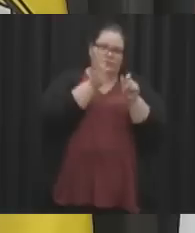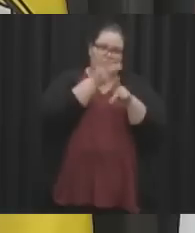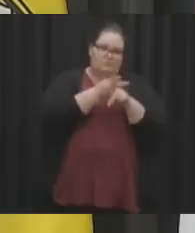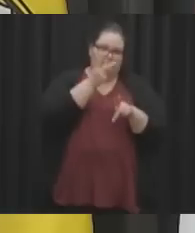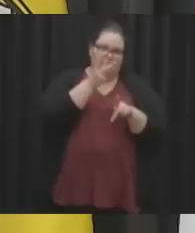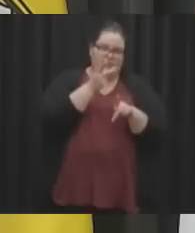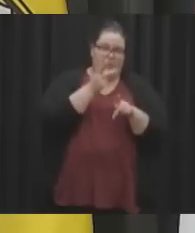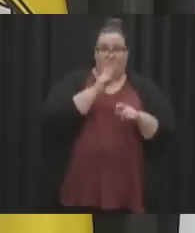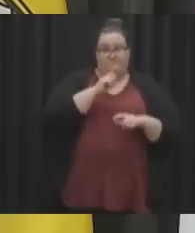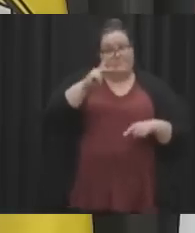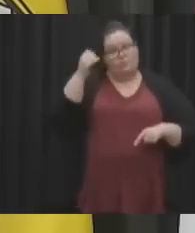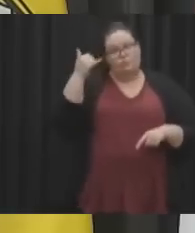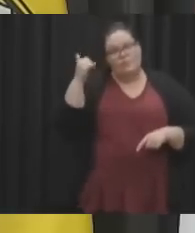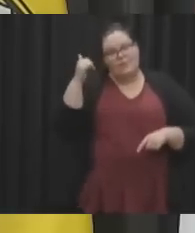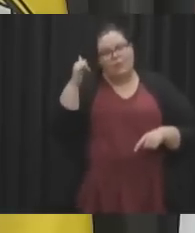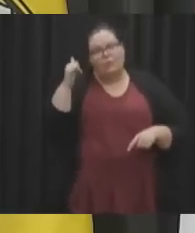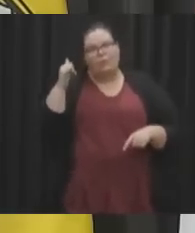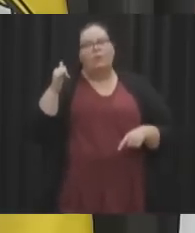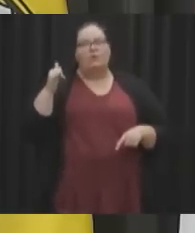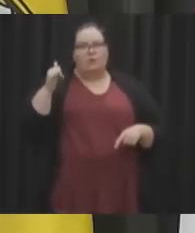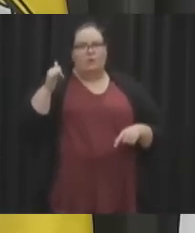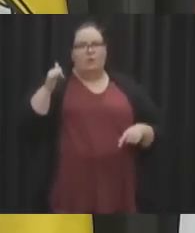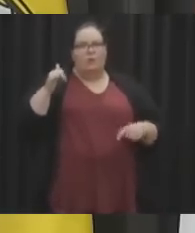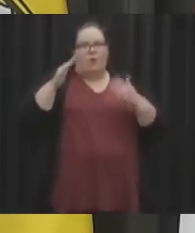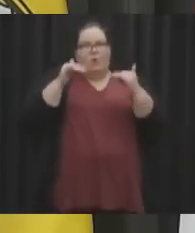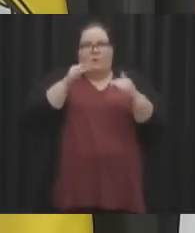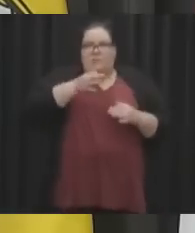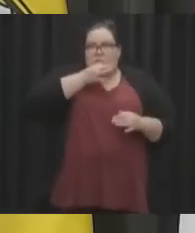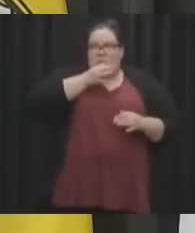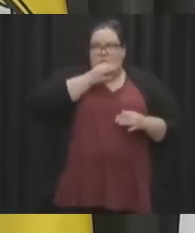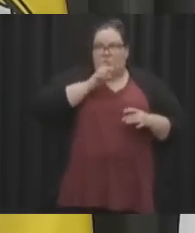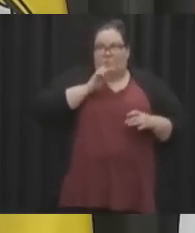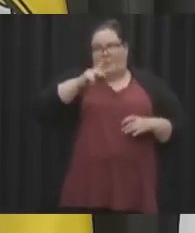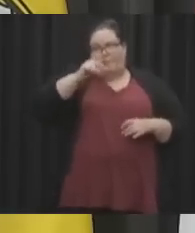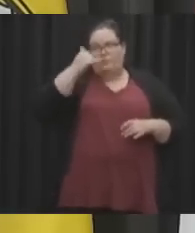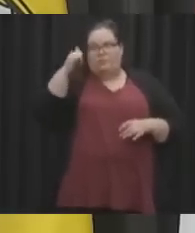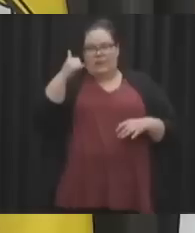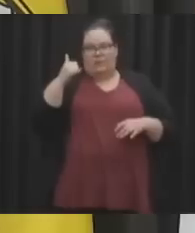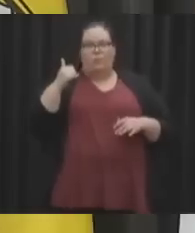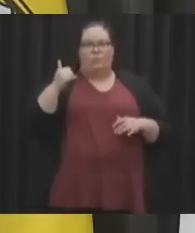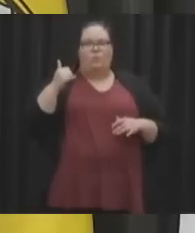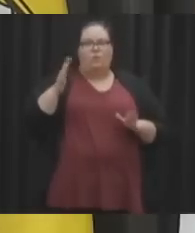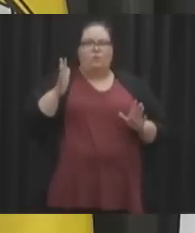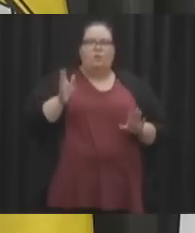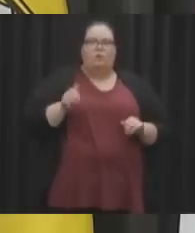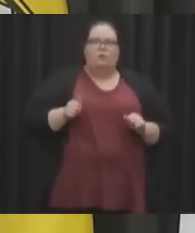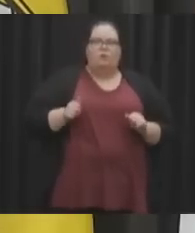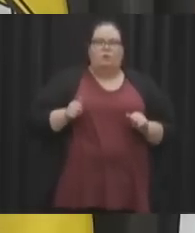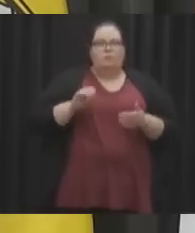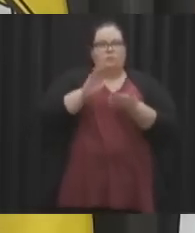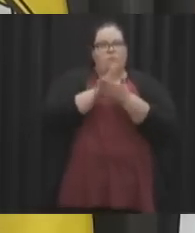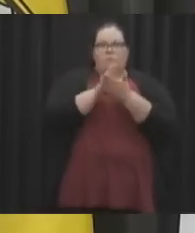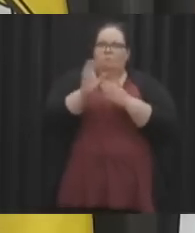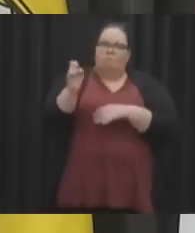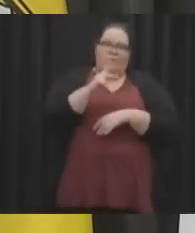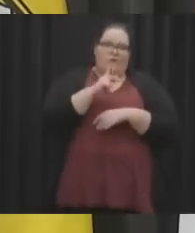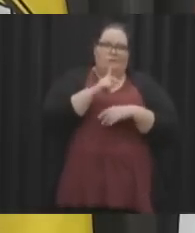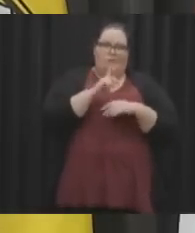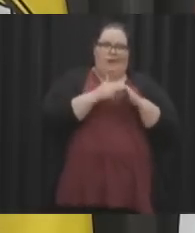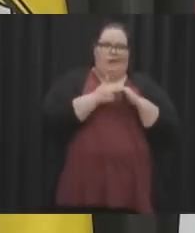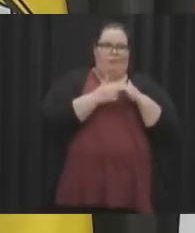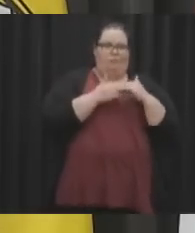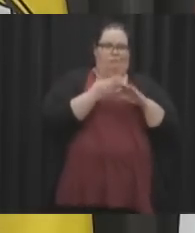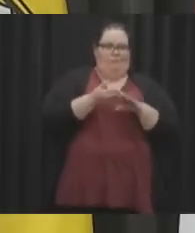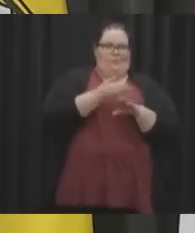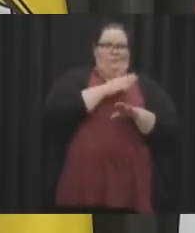this going to last forever? Is the world ever going to go back to normal? And it is. And it's going to go back to normal because we as people in this